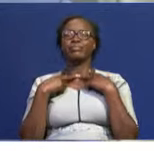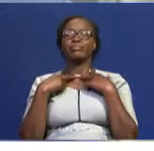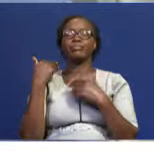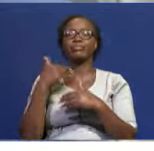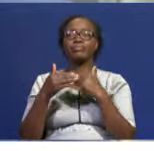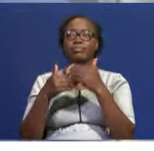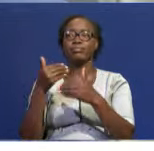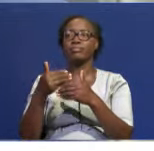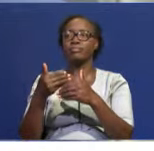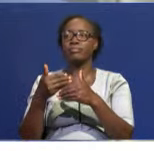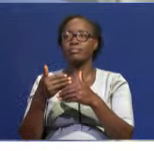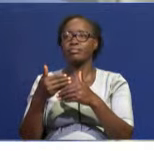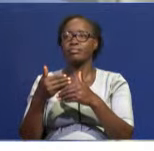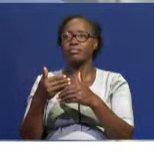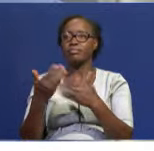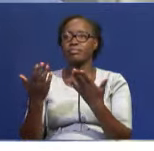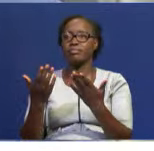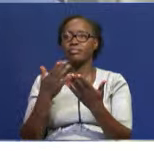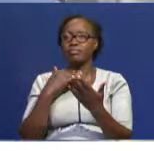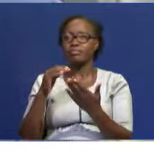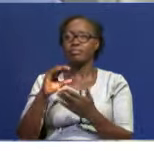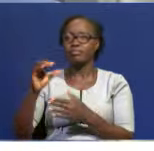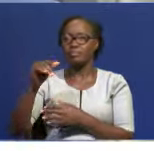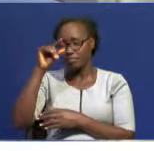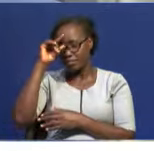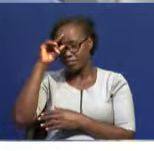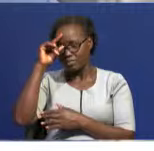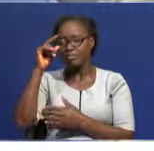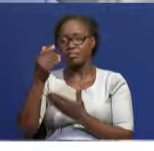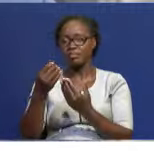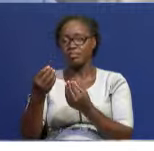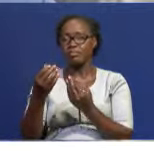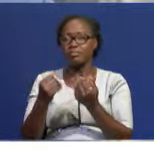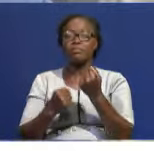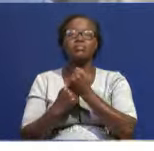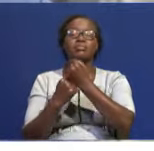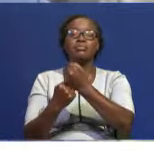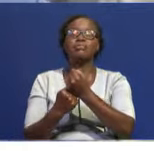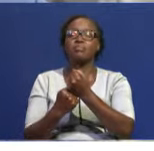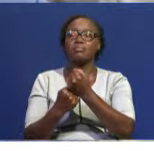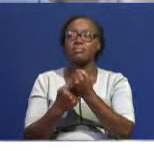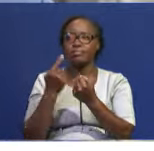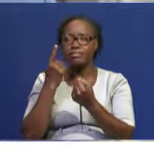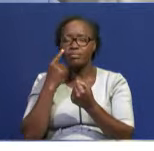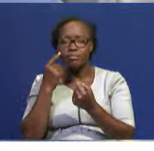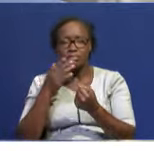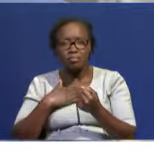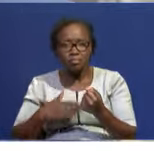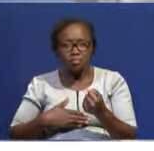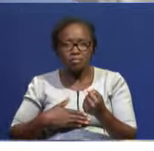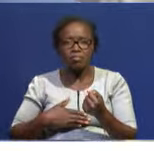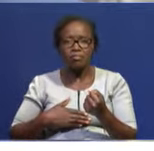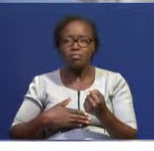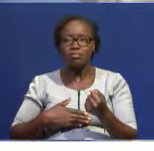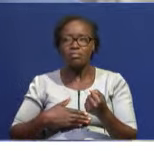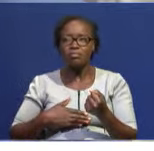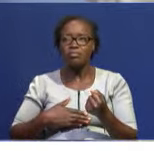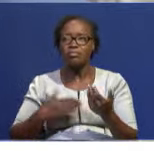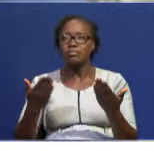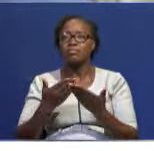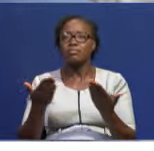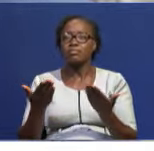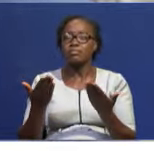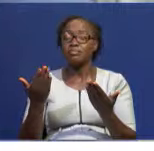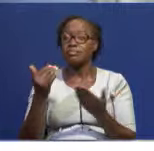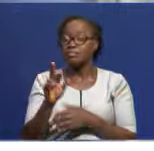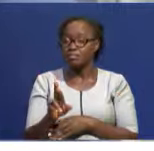buildings. And I'm calling upon the county government to give us support to look for their bodies or their where about